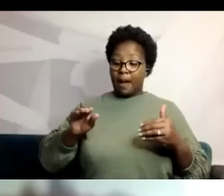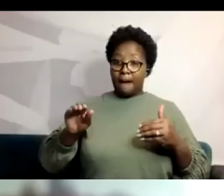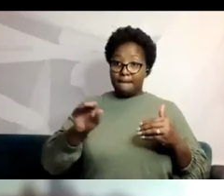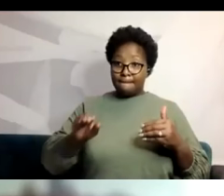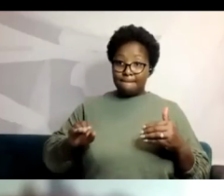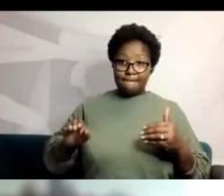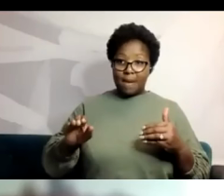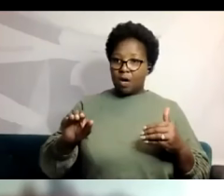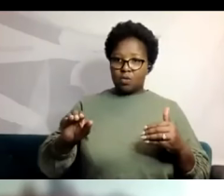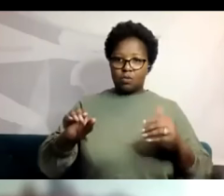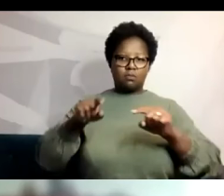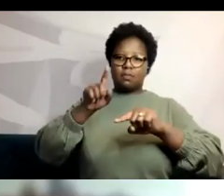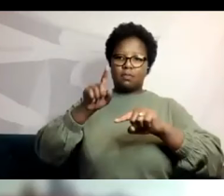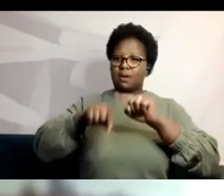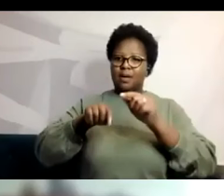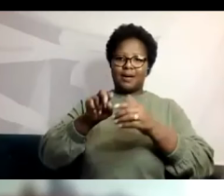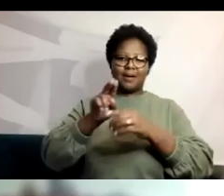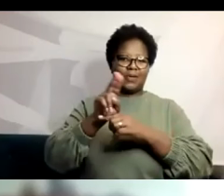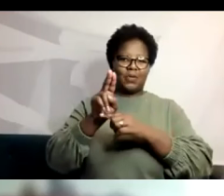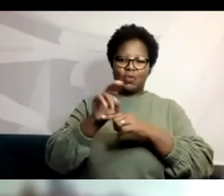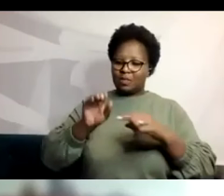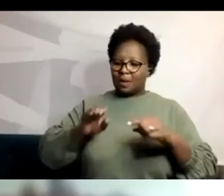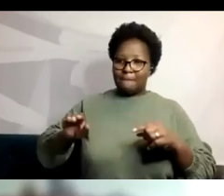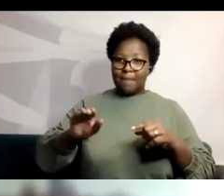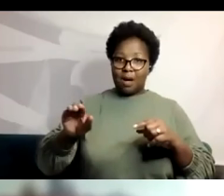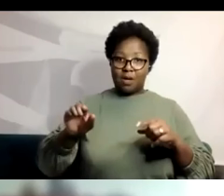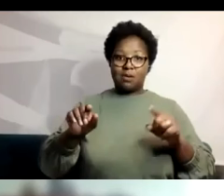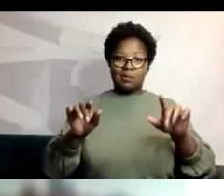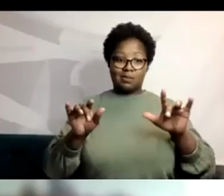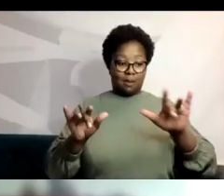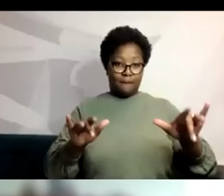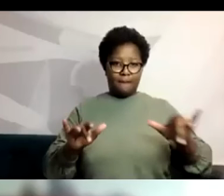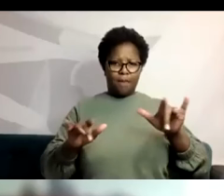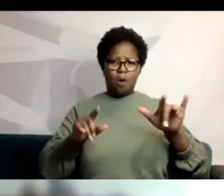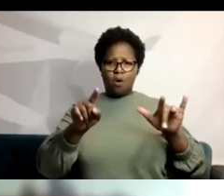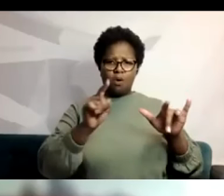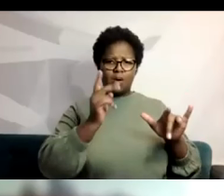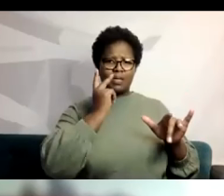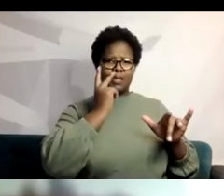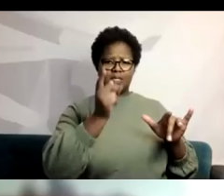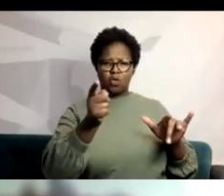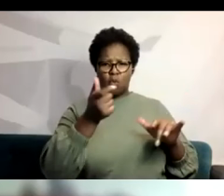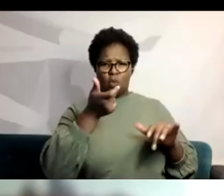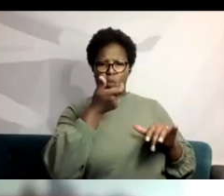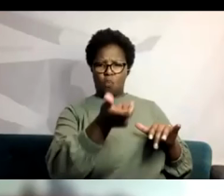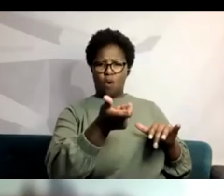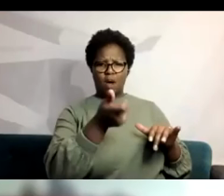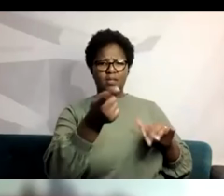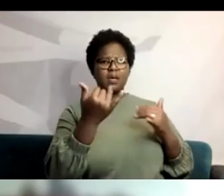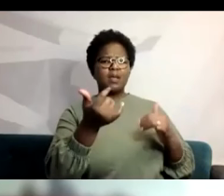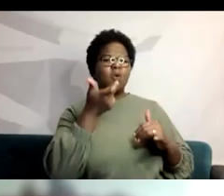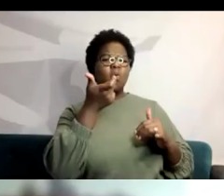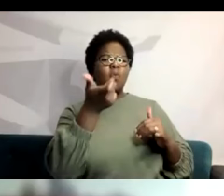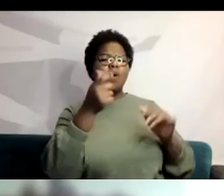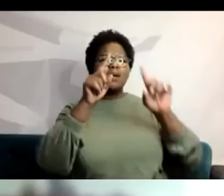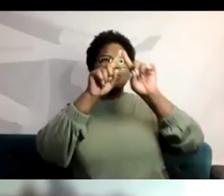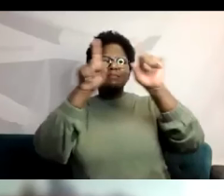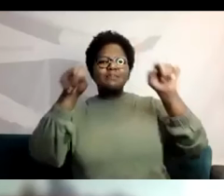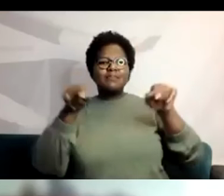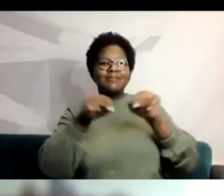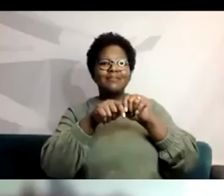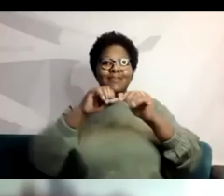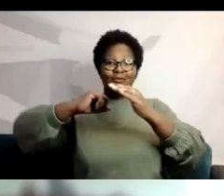her, but this does work for her. I want you to observe what Cynthia is actually watching on her screen, which is